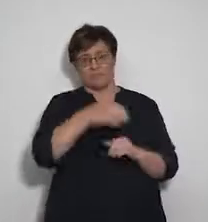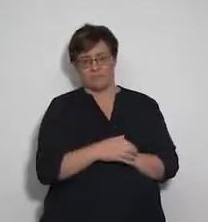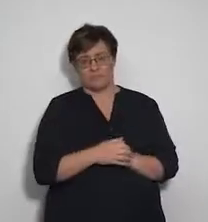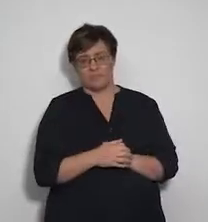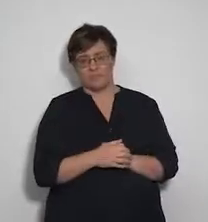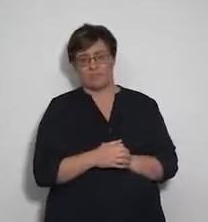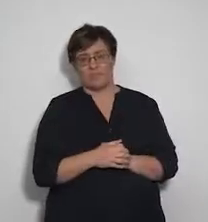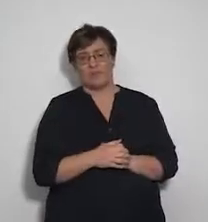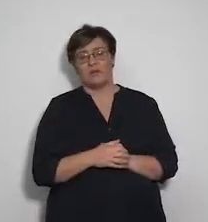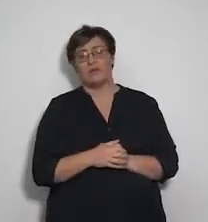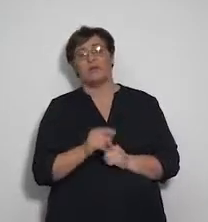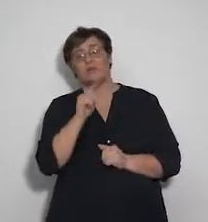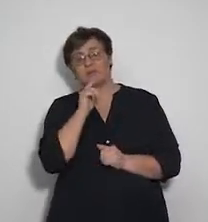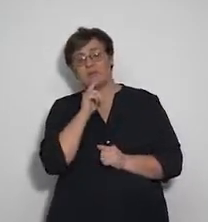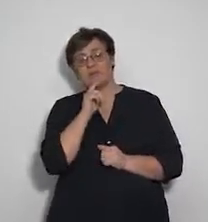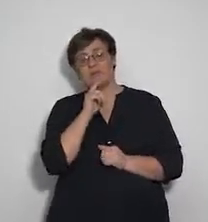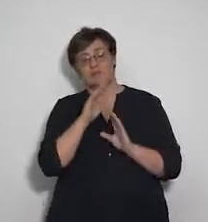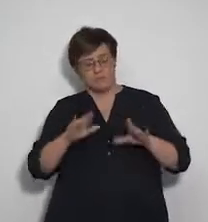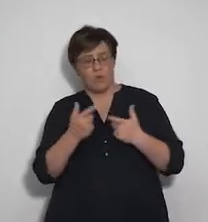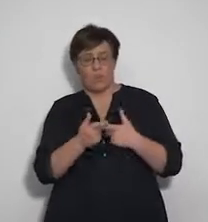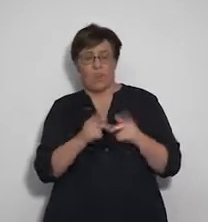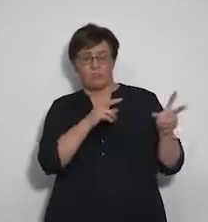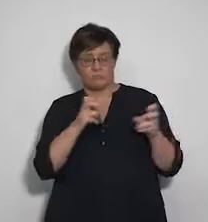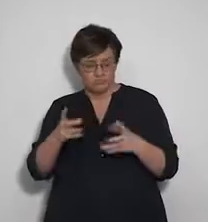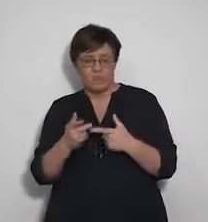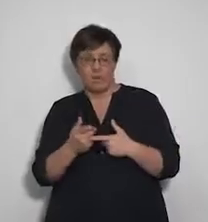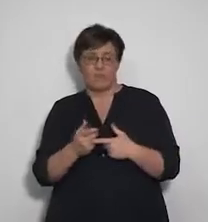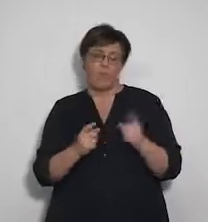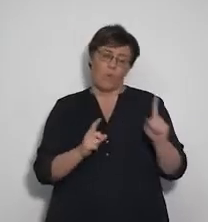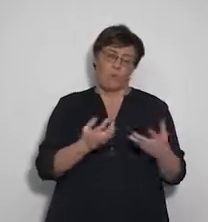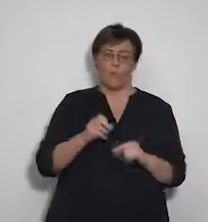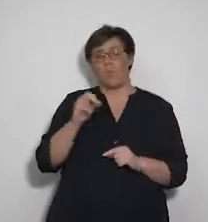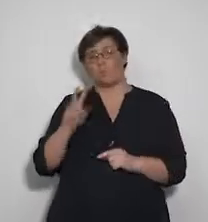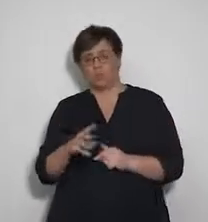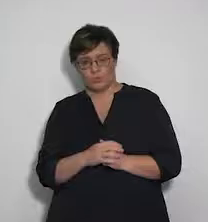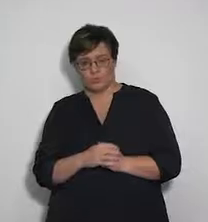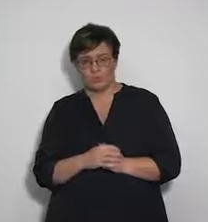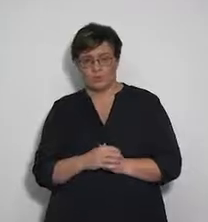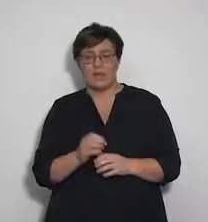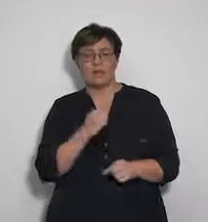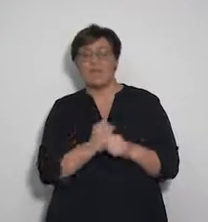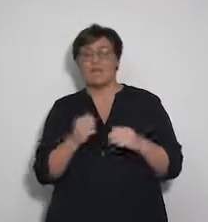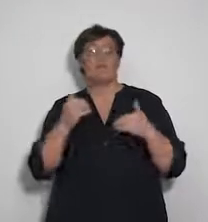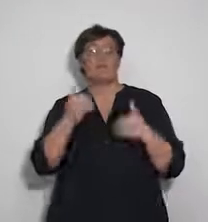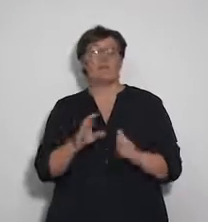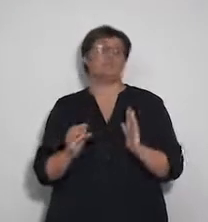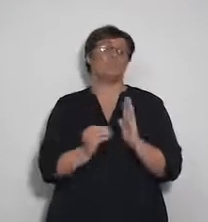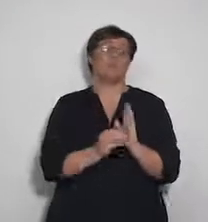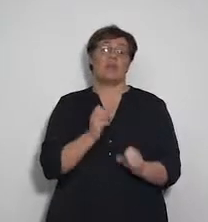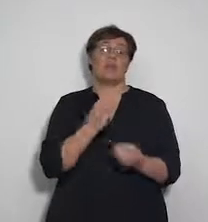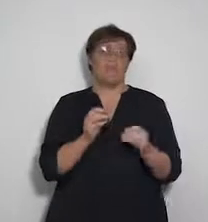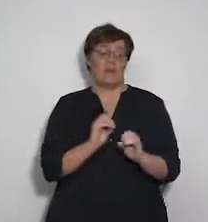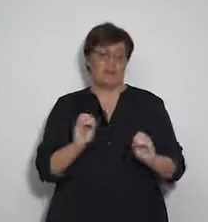that you recognize that prophase in meiosis is either prophase 1 or prophase 2. And so never write a phase without